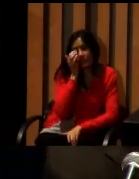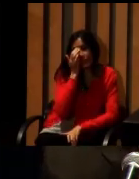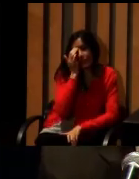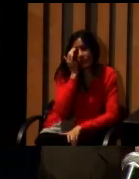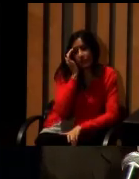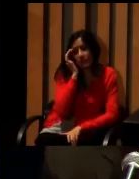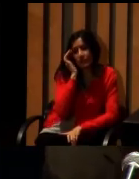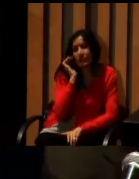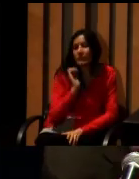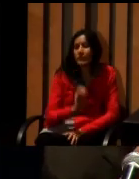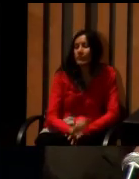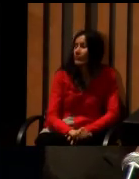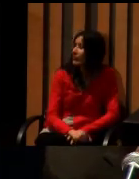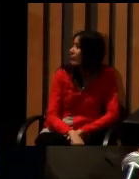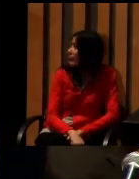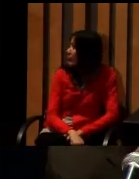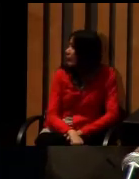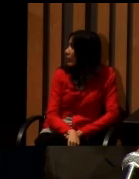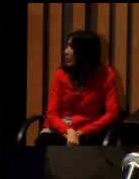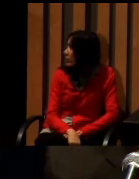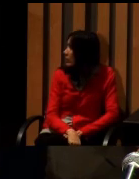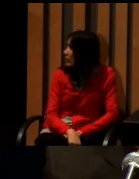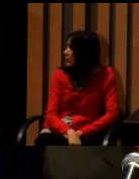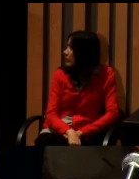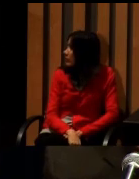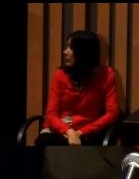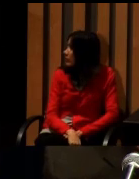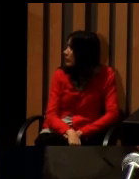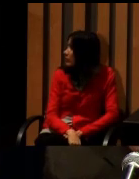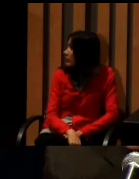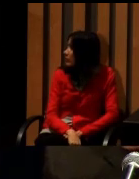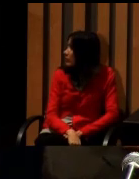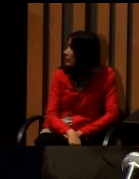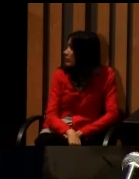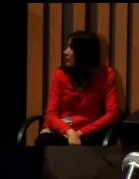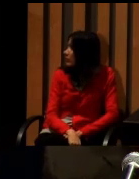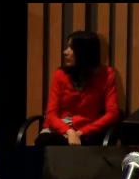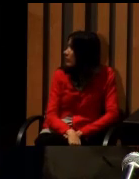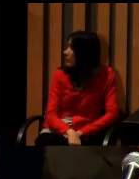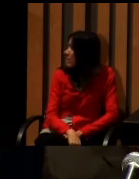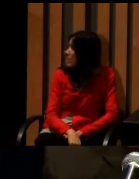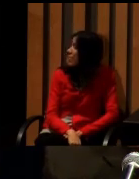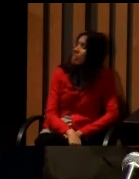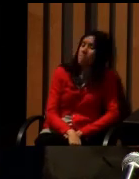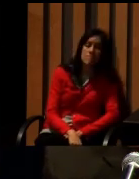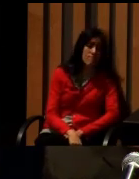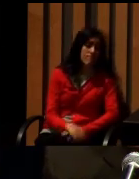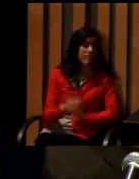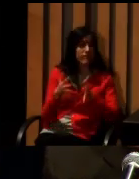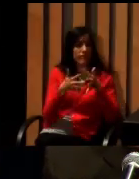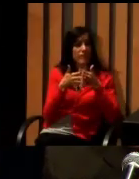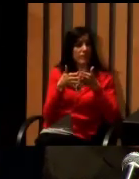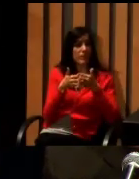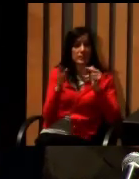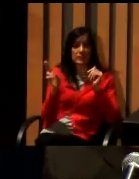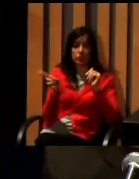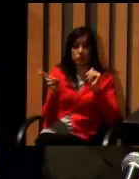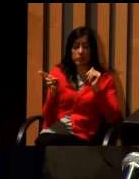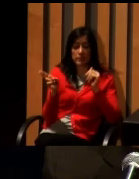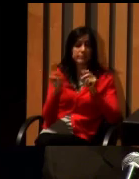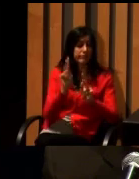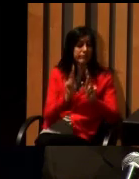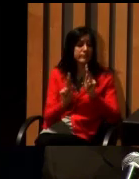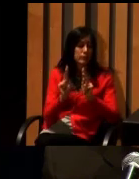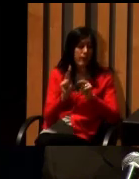But we also come back to this. You know what? If you look at the history of this country, people of color